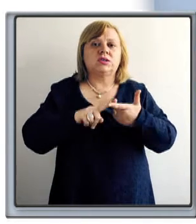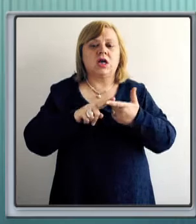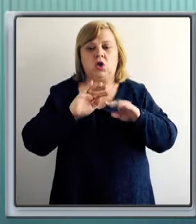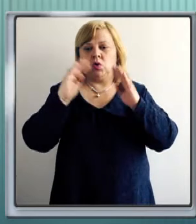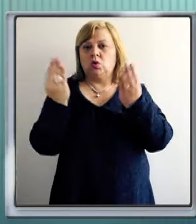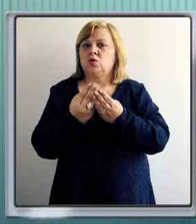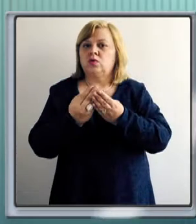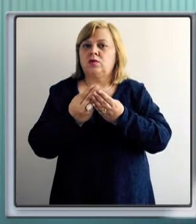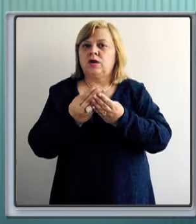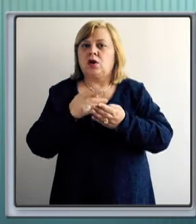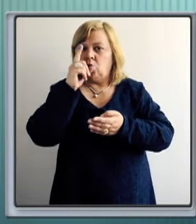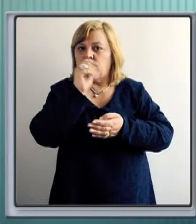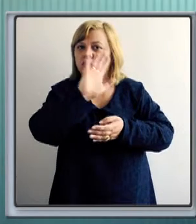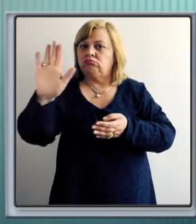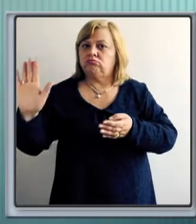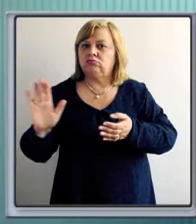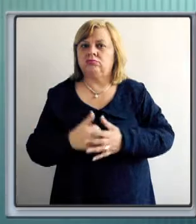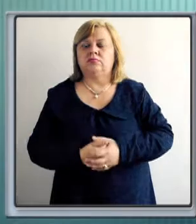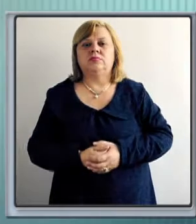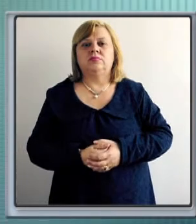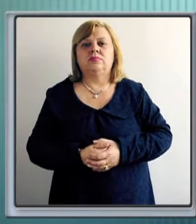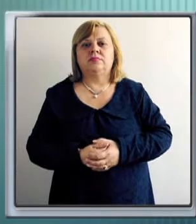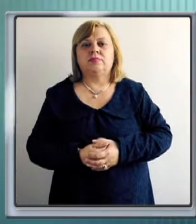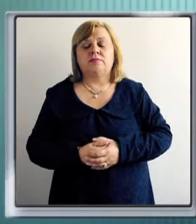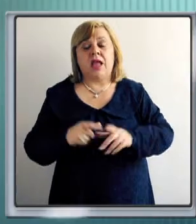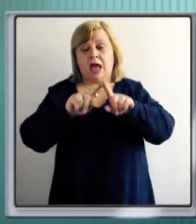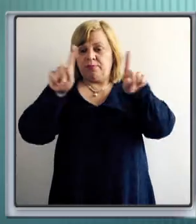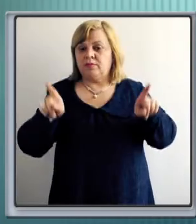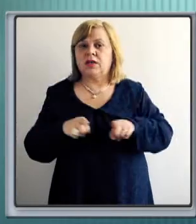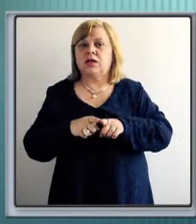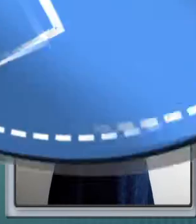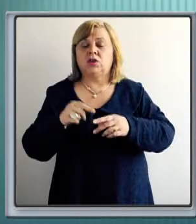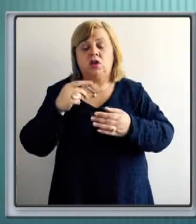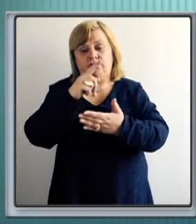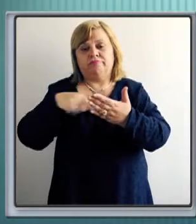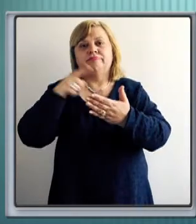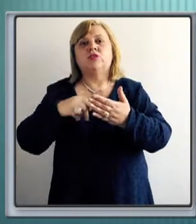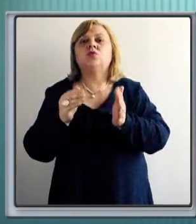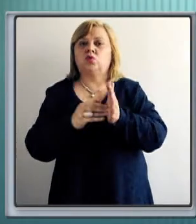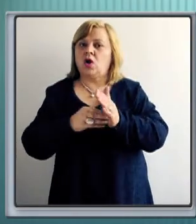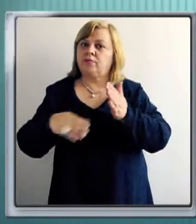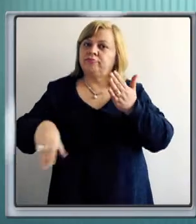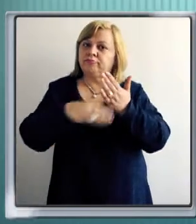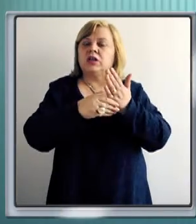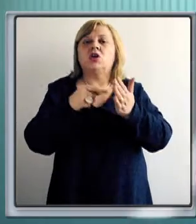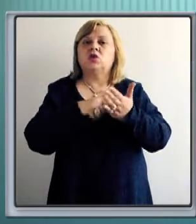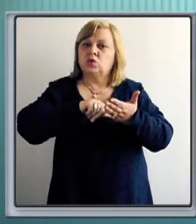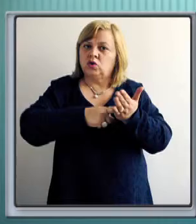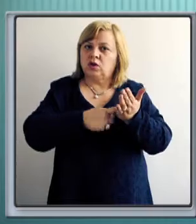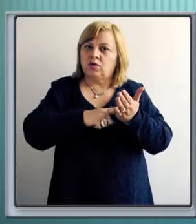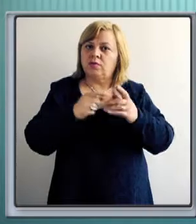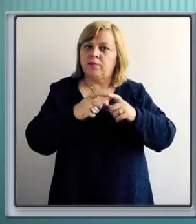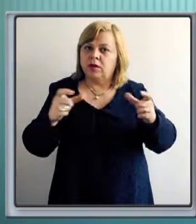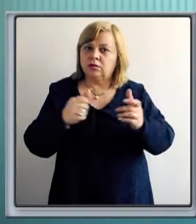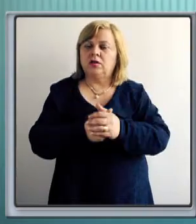www.tavd.kcz.lenja.ks.tavd.org. Vaj ano ofisije komunaka komisijako vash alusaripja ani tumari komuna. Aplikacijake vash registripe tumen